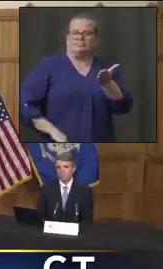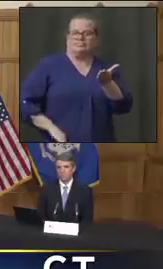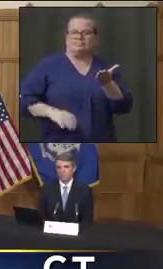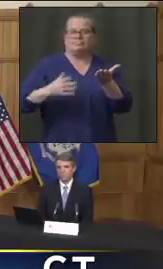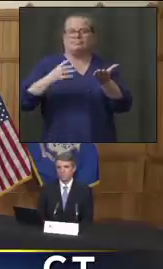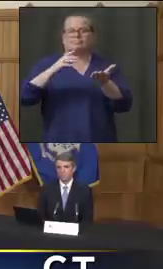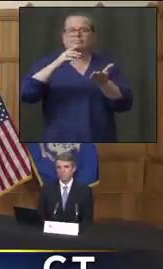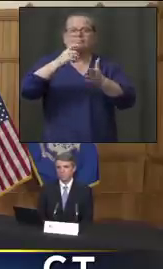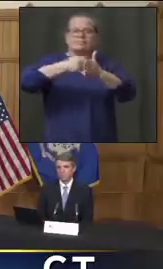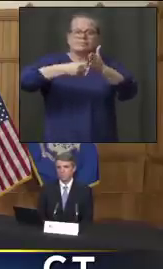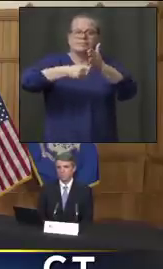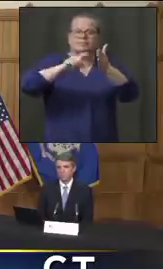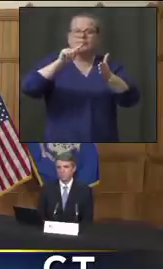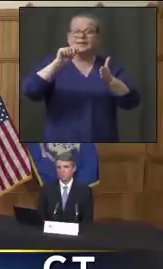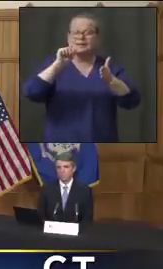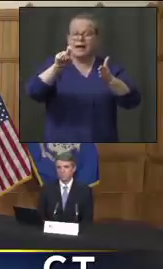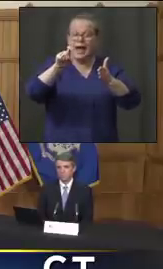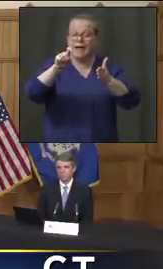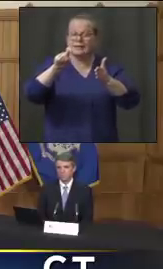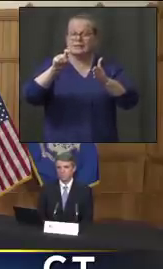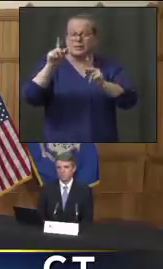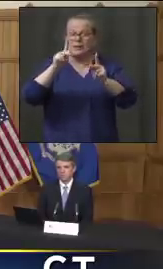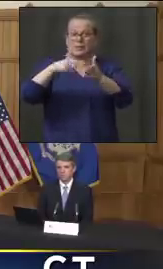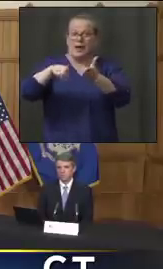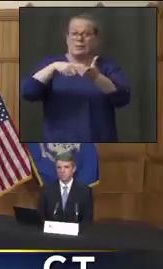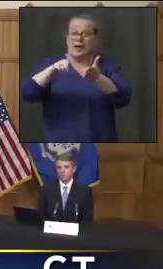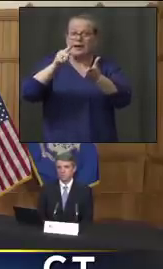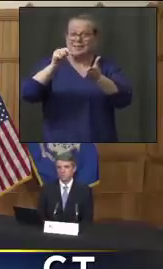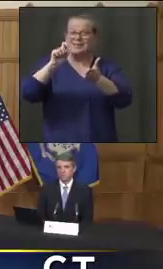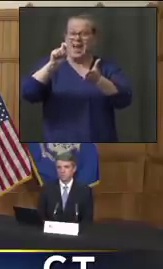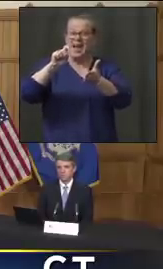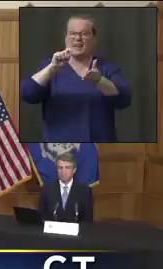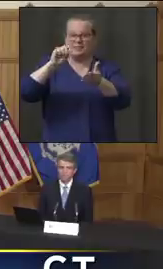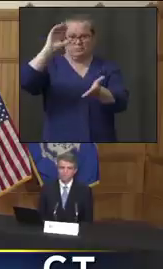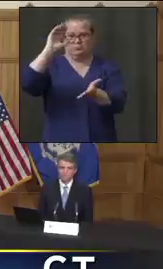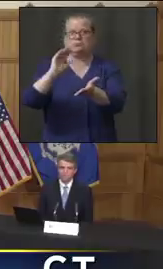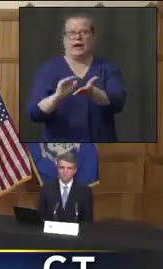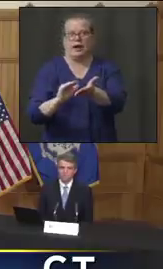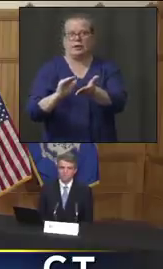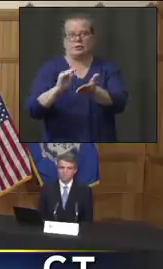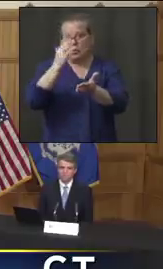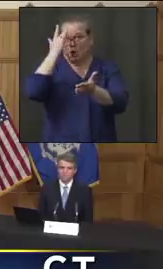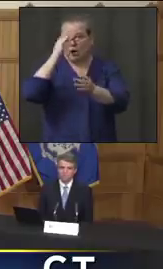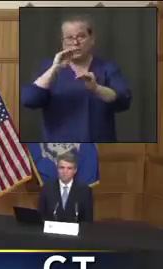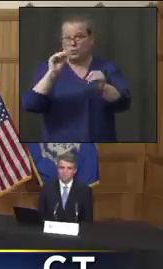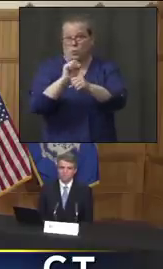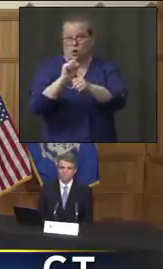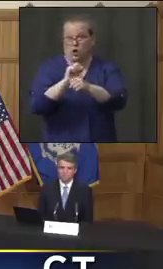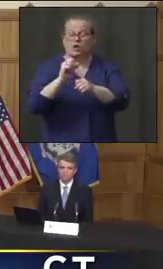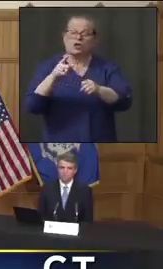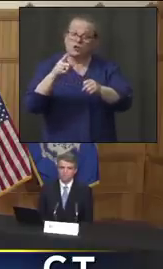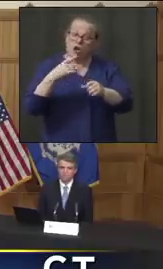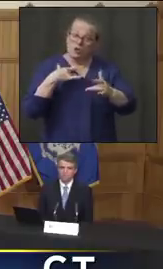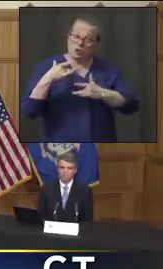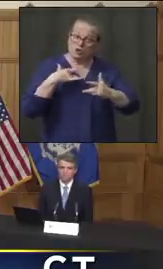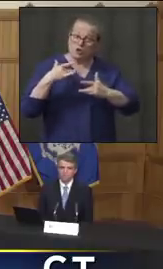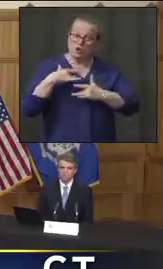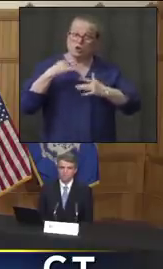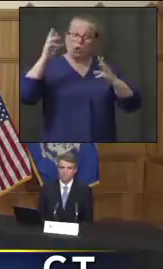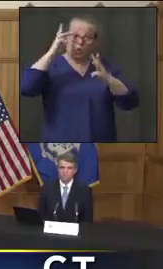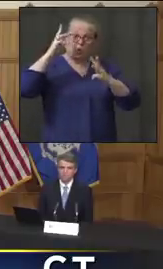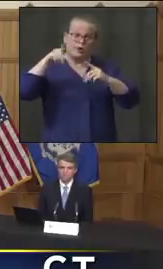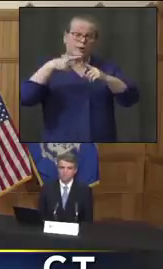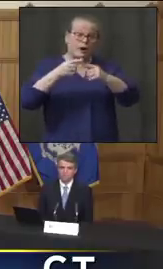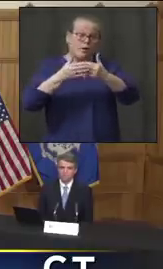obviously down, but do you have fears that the tax collections could be worse and will be worse, frankly,